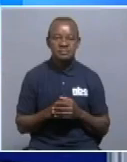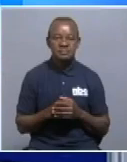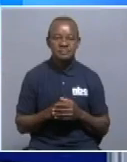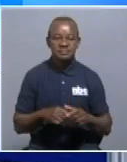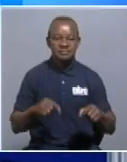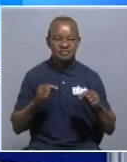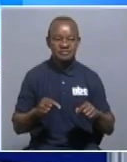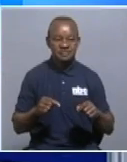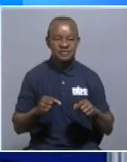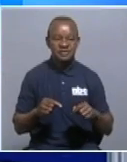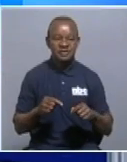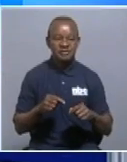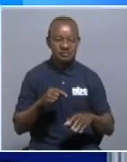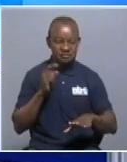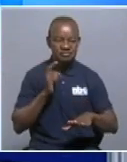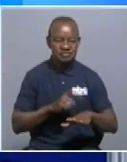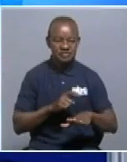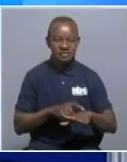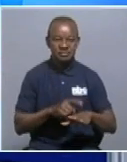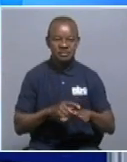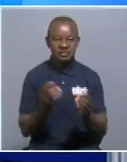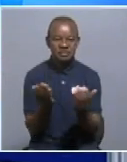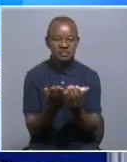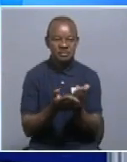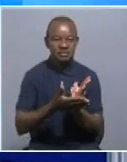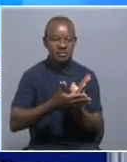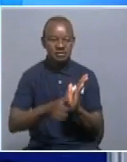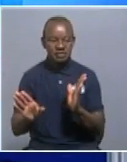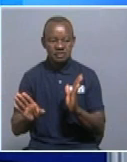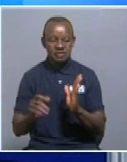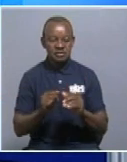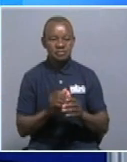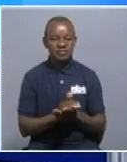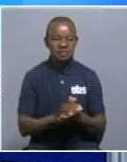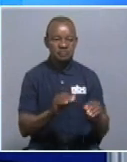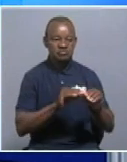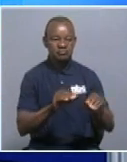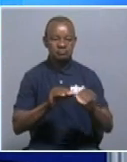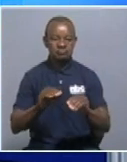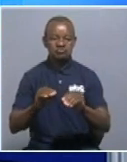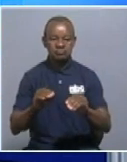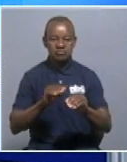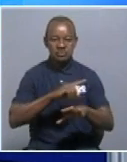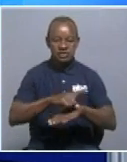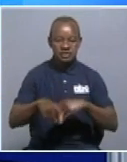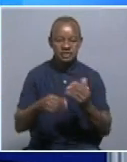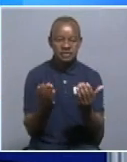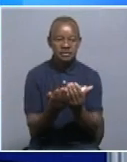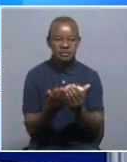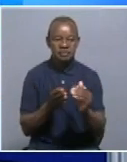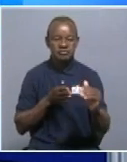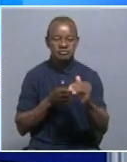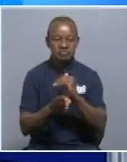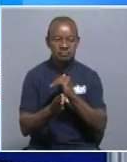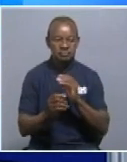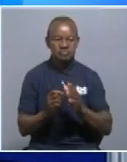with the first phase of face-to-face classes resuming on Monday, the 7th of September, there is expected to be an influx of